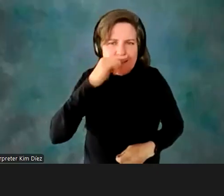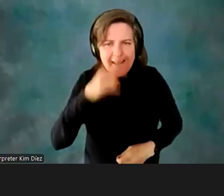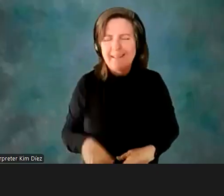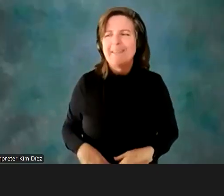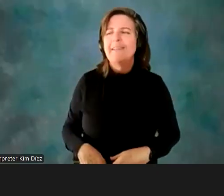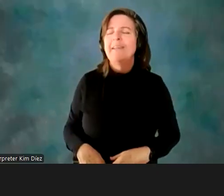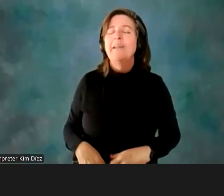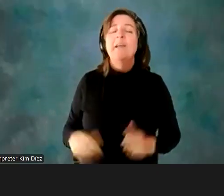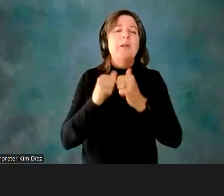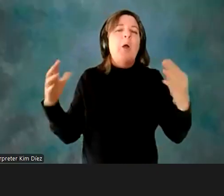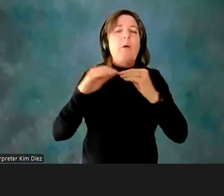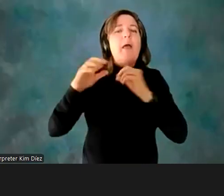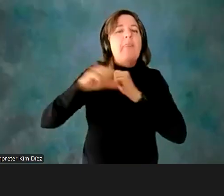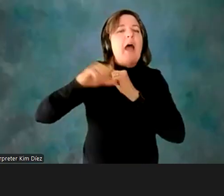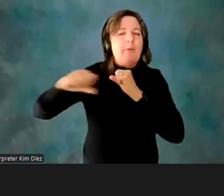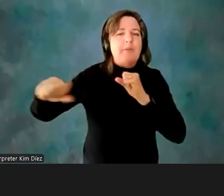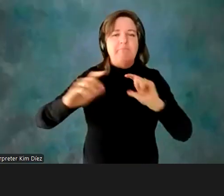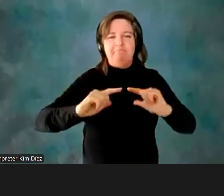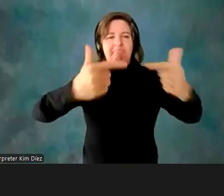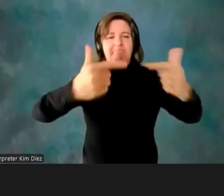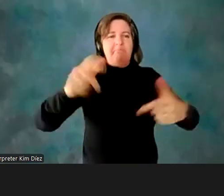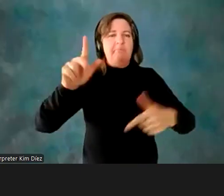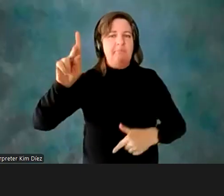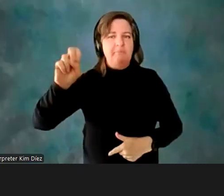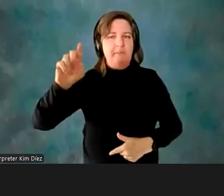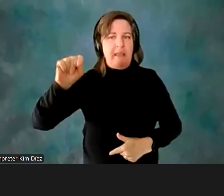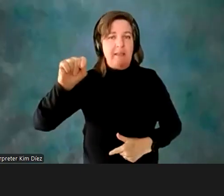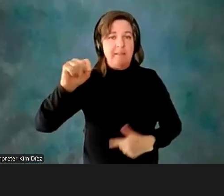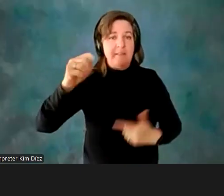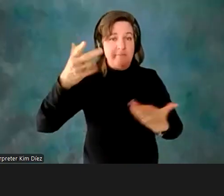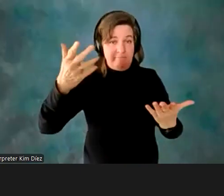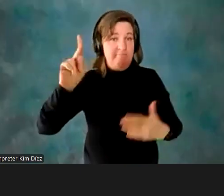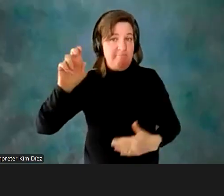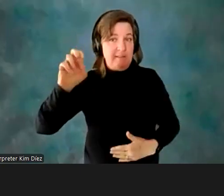I'll let you with Ken. Ken, take it over.